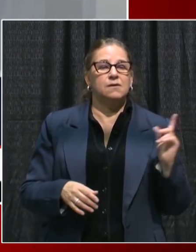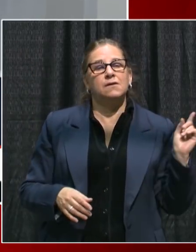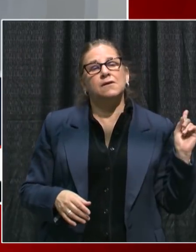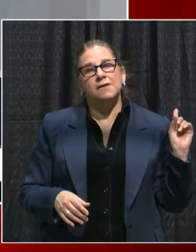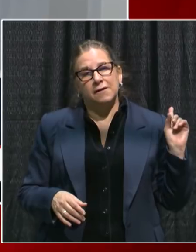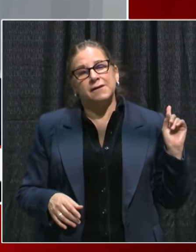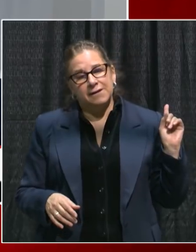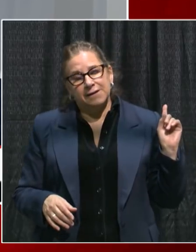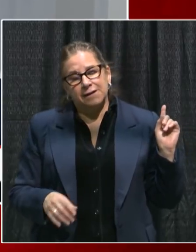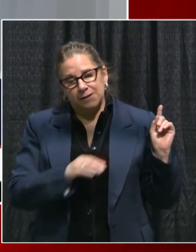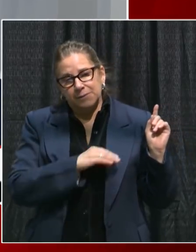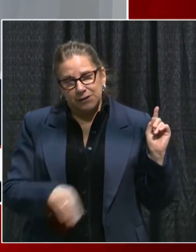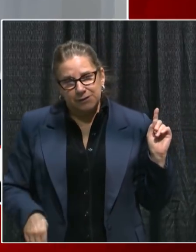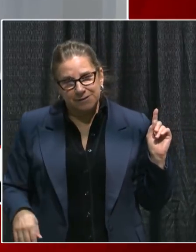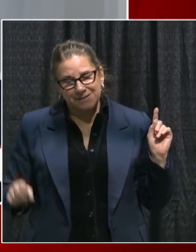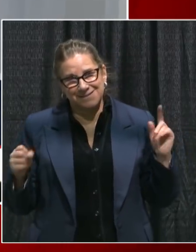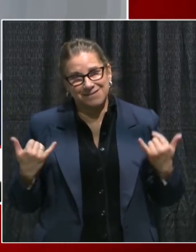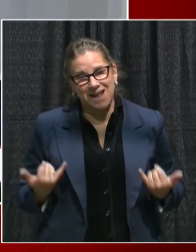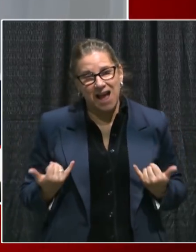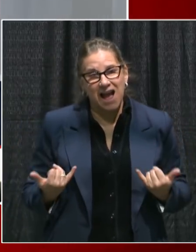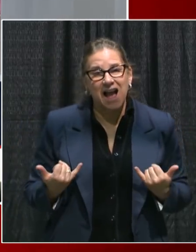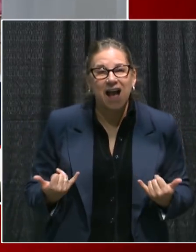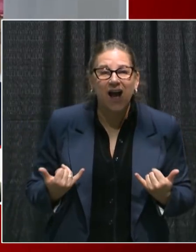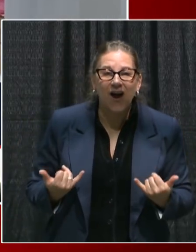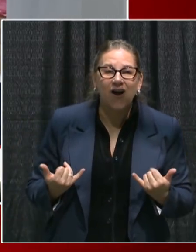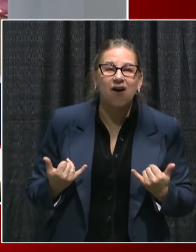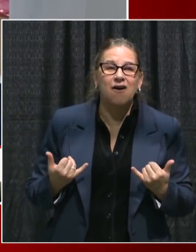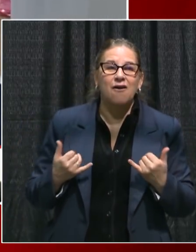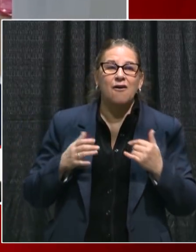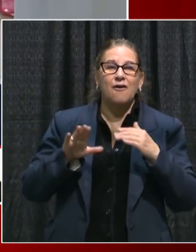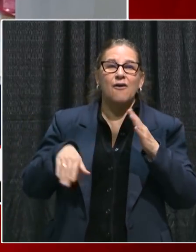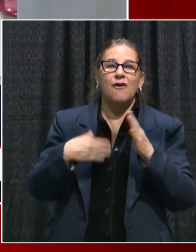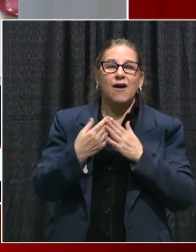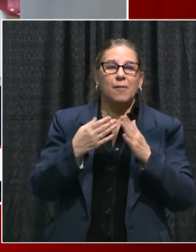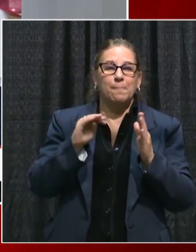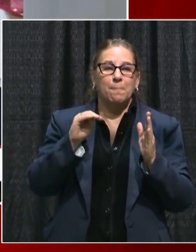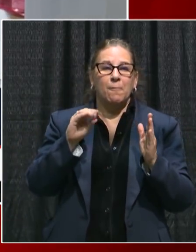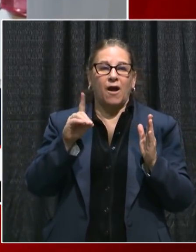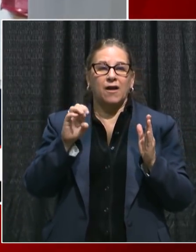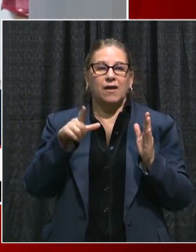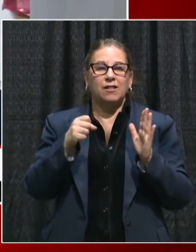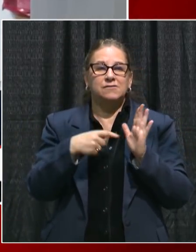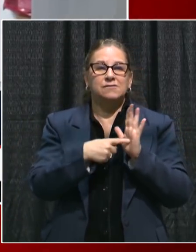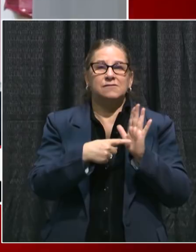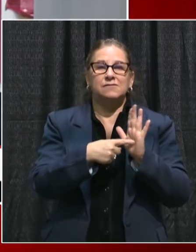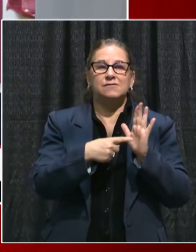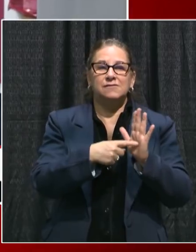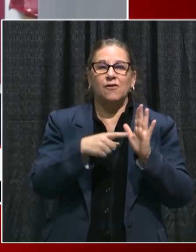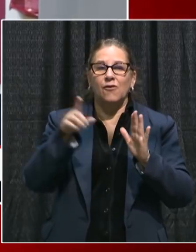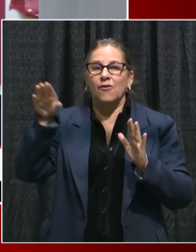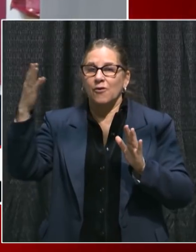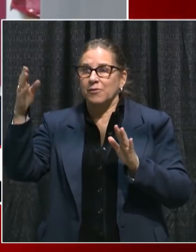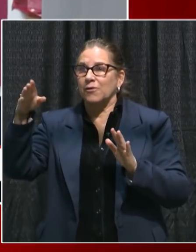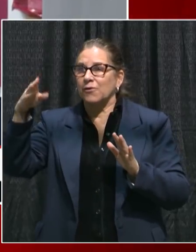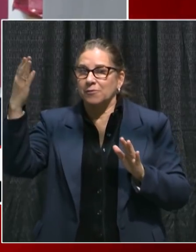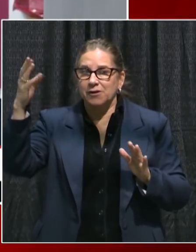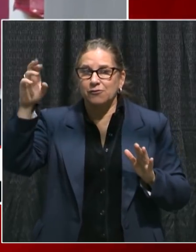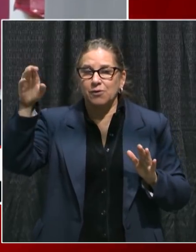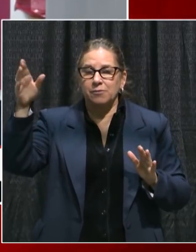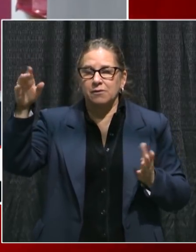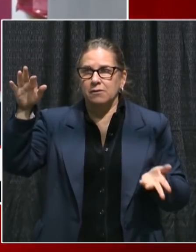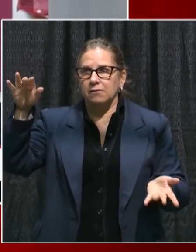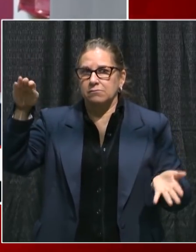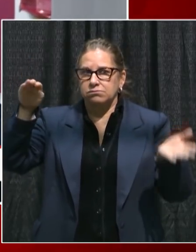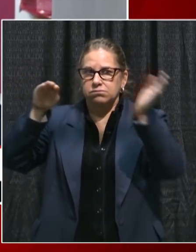now reflecting reopening nationwide show increases in cases. So it stands to reason